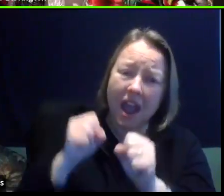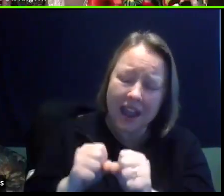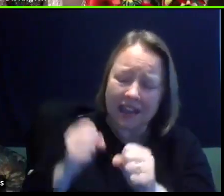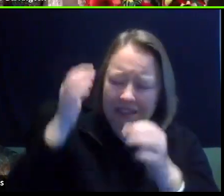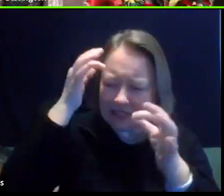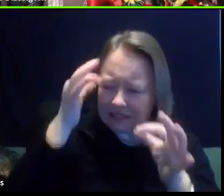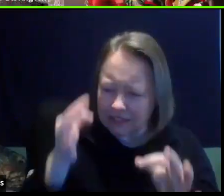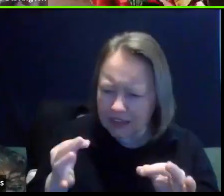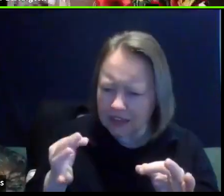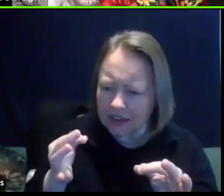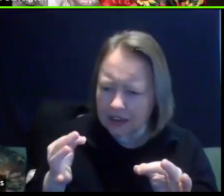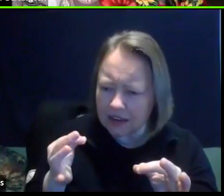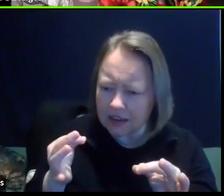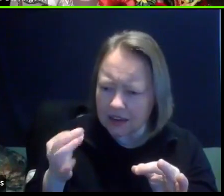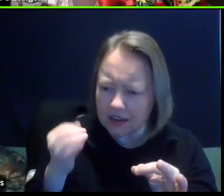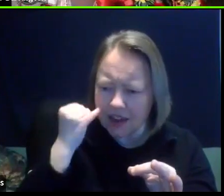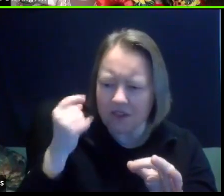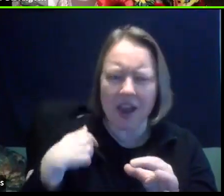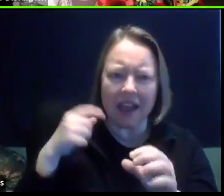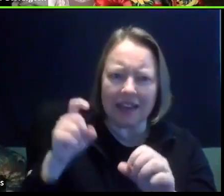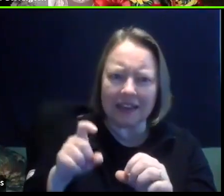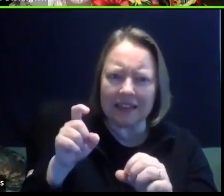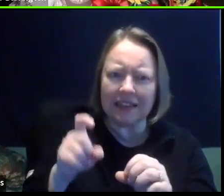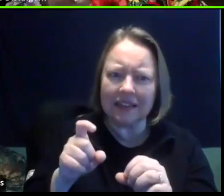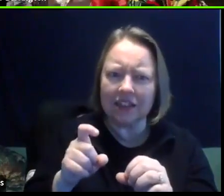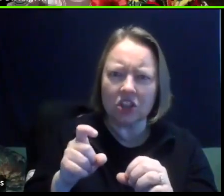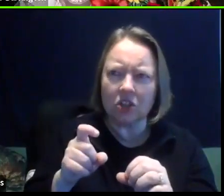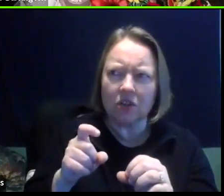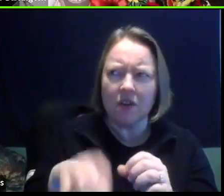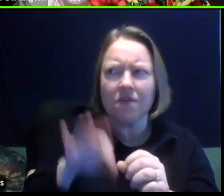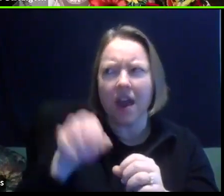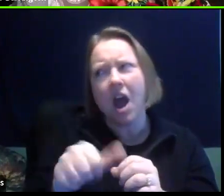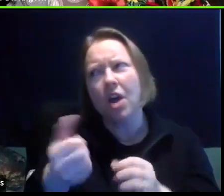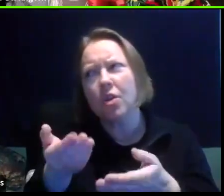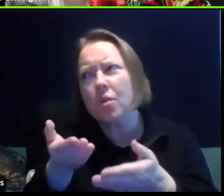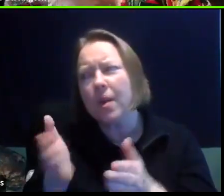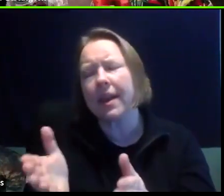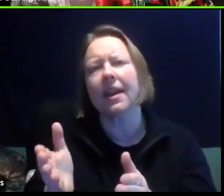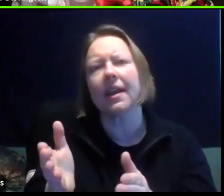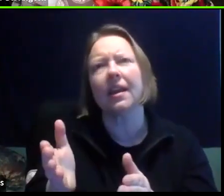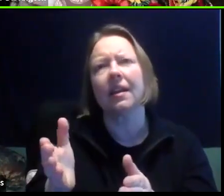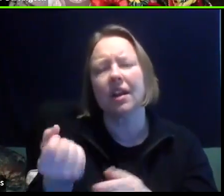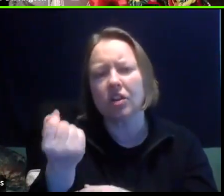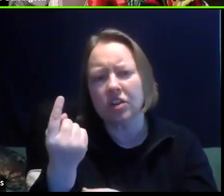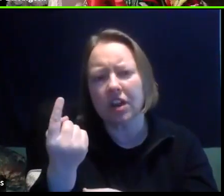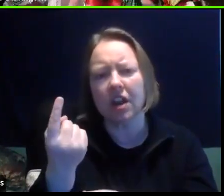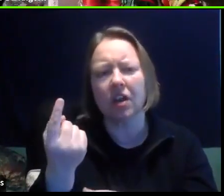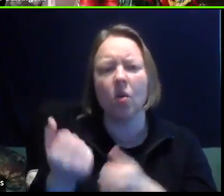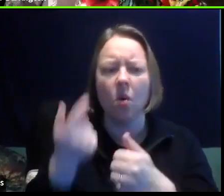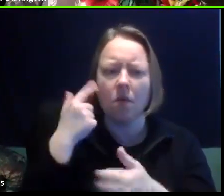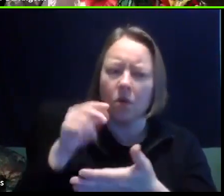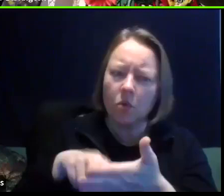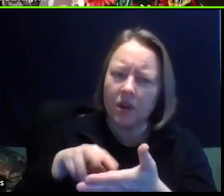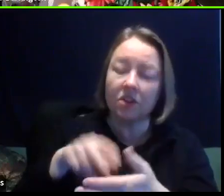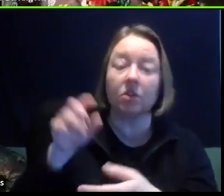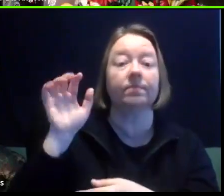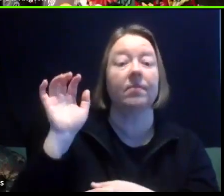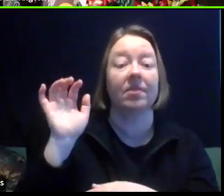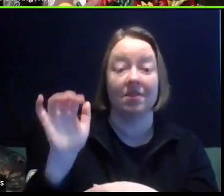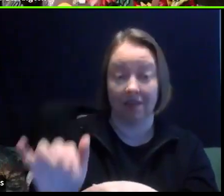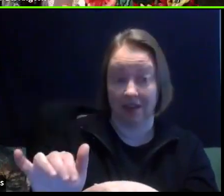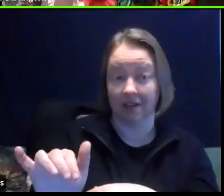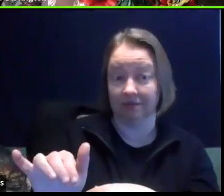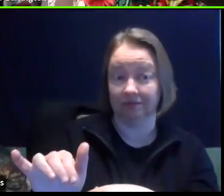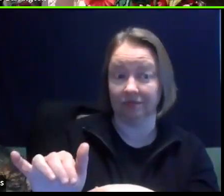know, if I need to employ some other way for understanding or for reading. So yeah, that